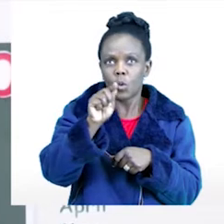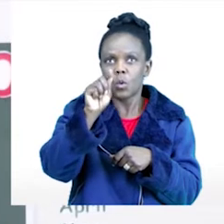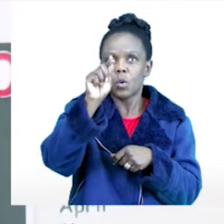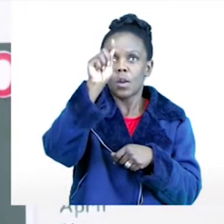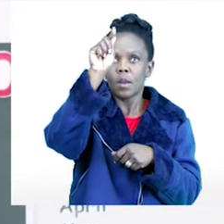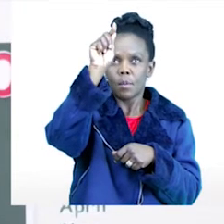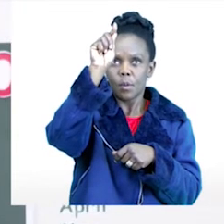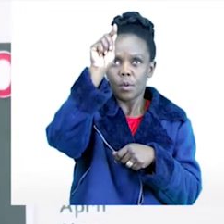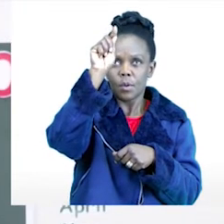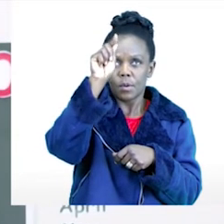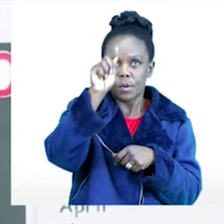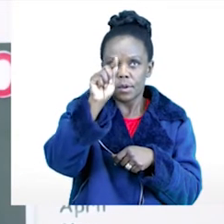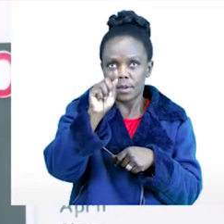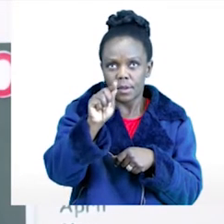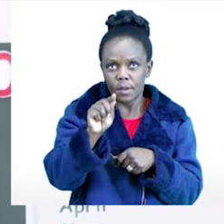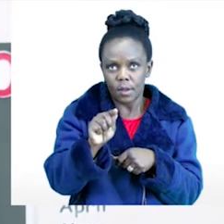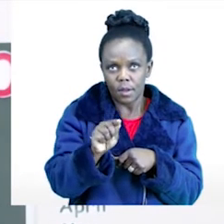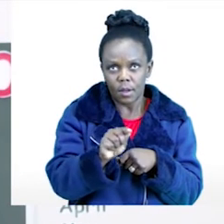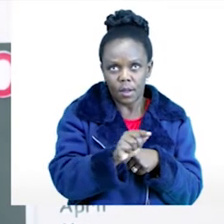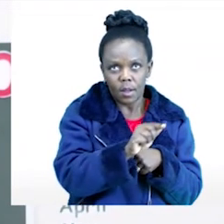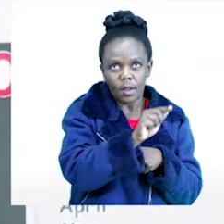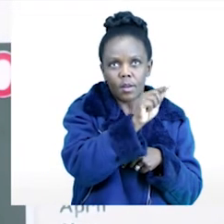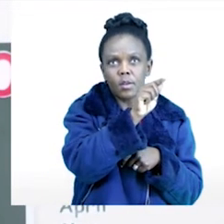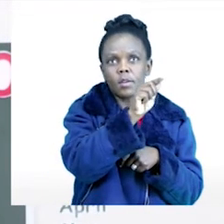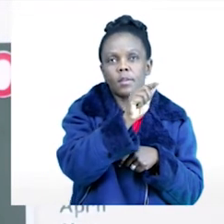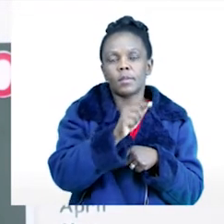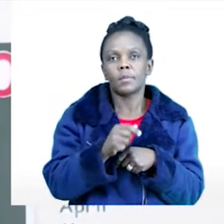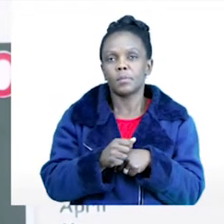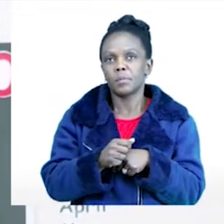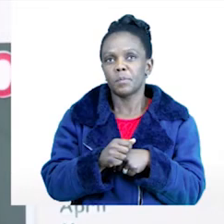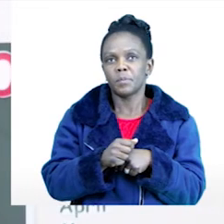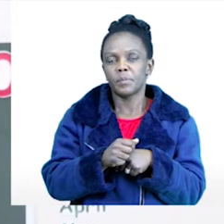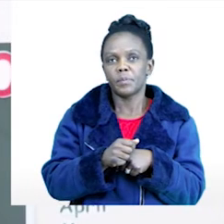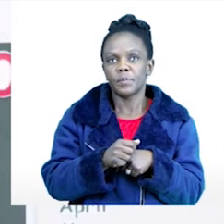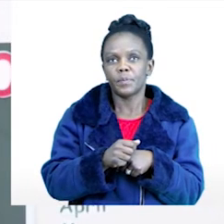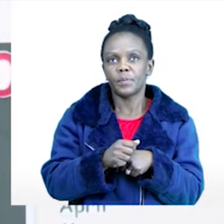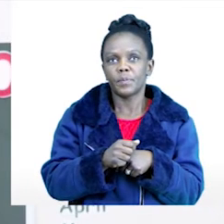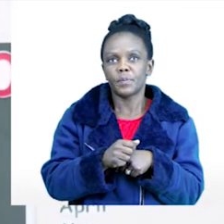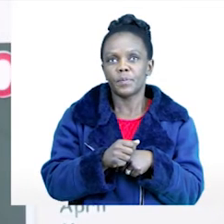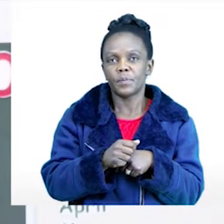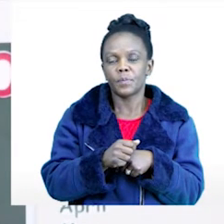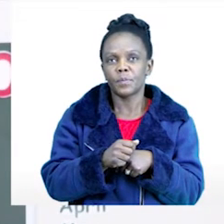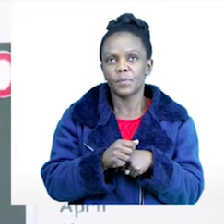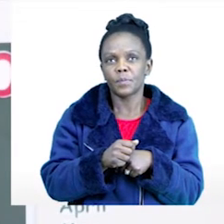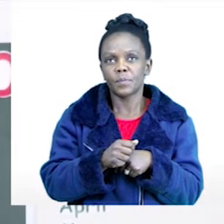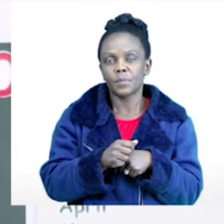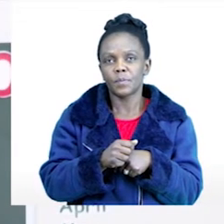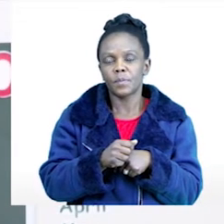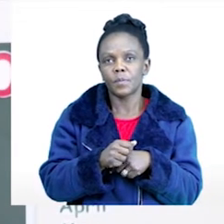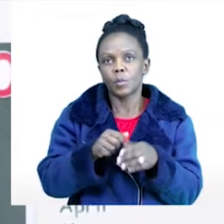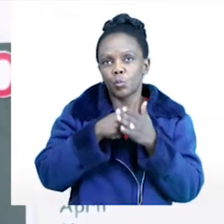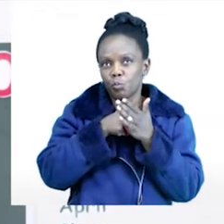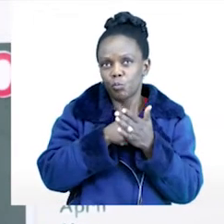round, up and curve. Very good. Now let's try it on